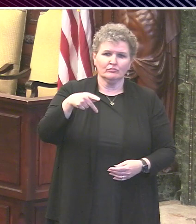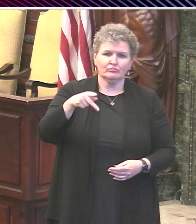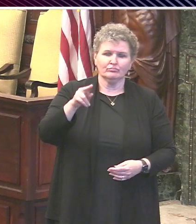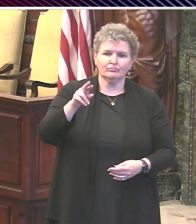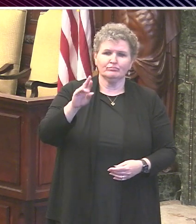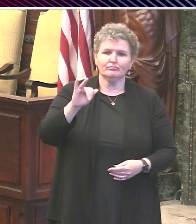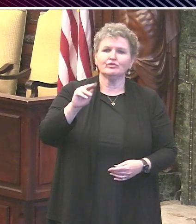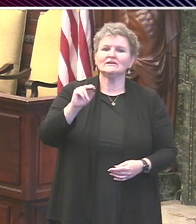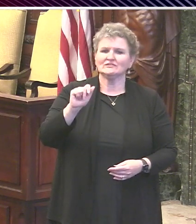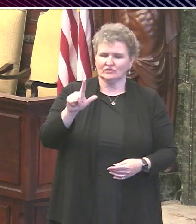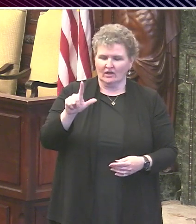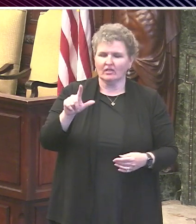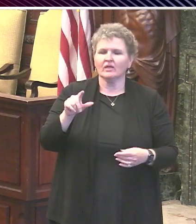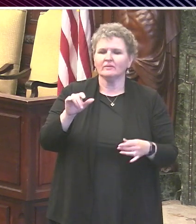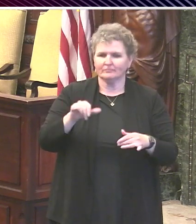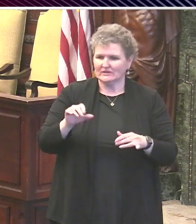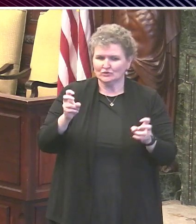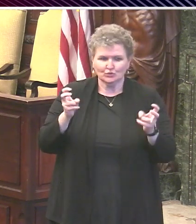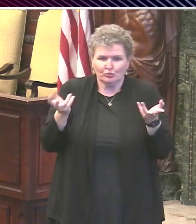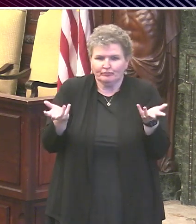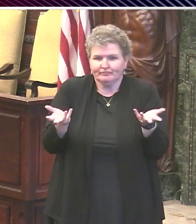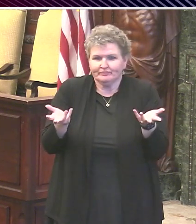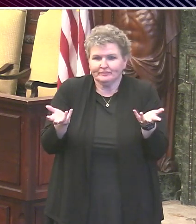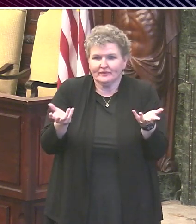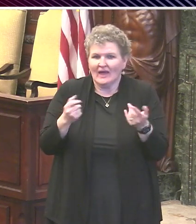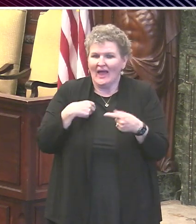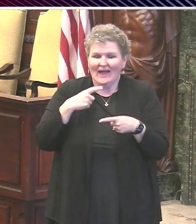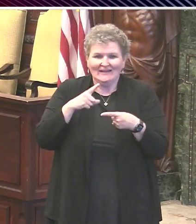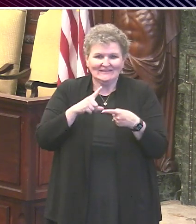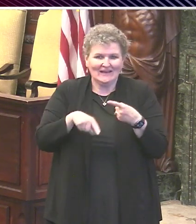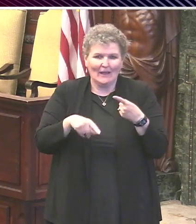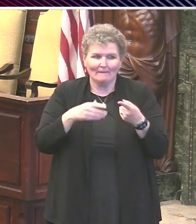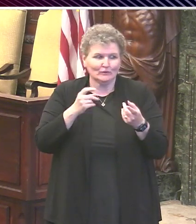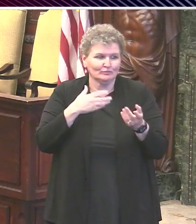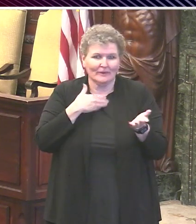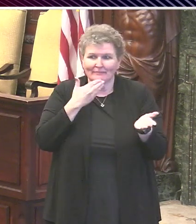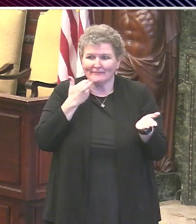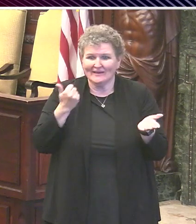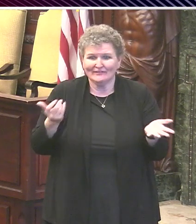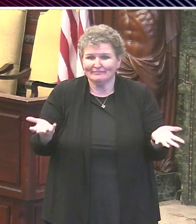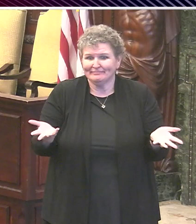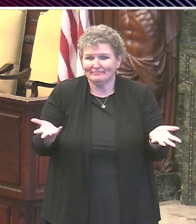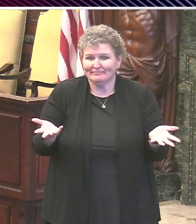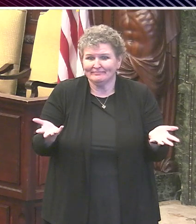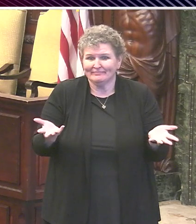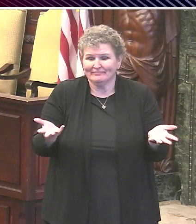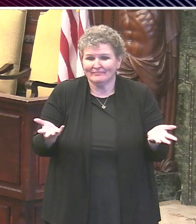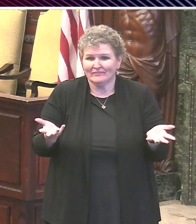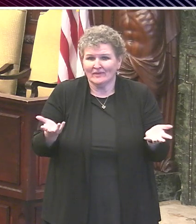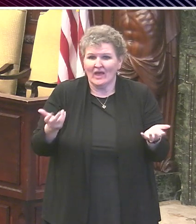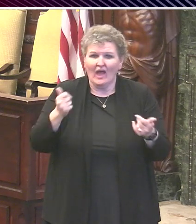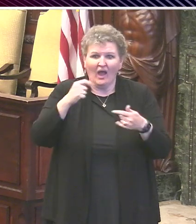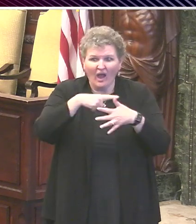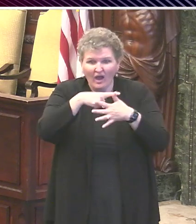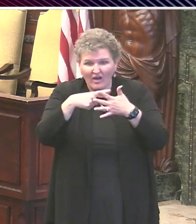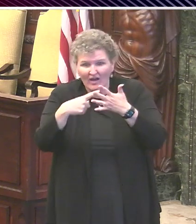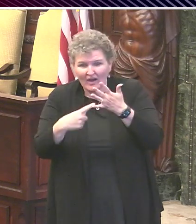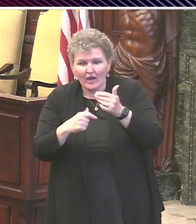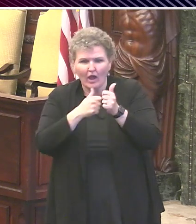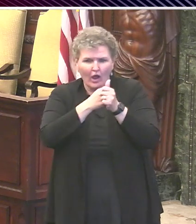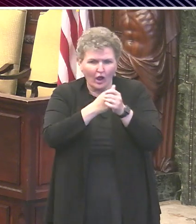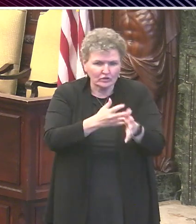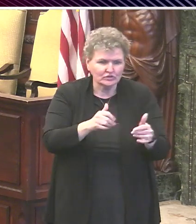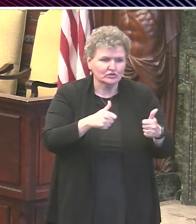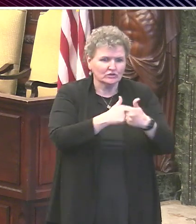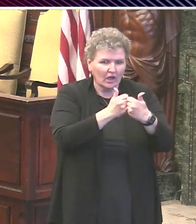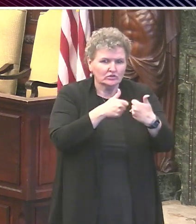good job, frankly. Yep, they are, and not to mention 2 major storms last week. So all of that has contributed to the challenges, but we are certainly